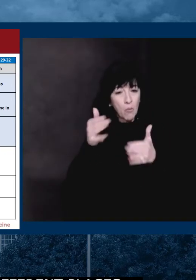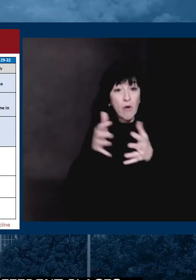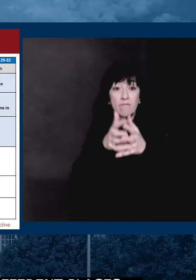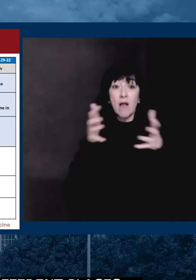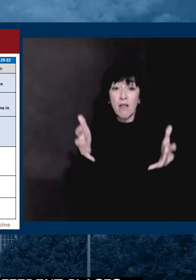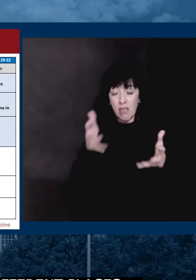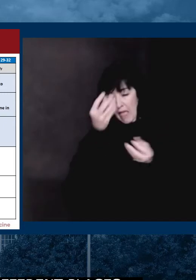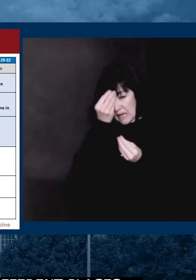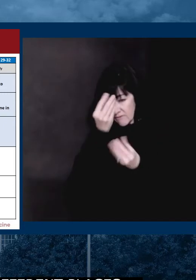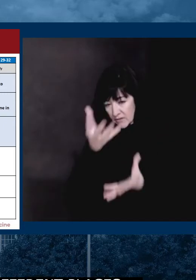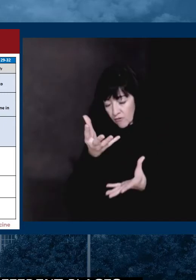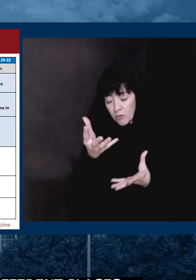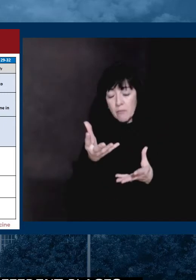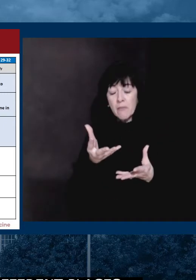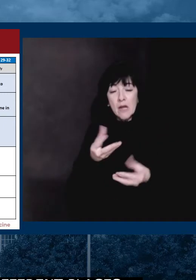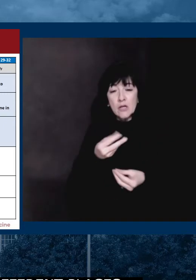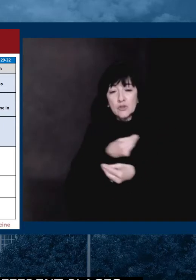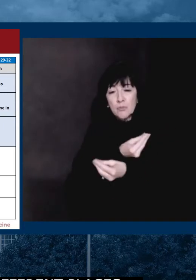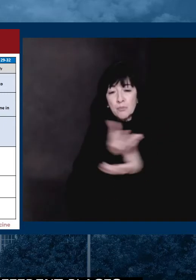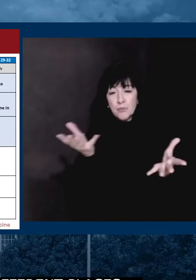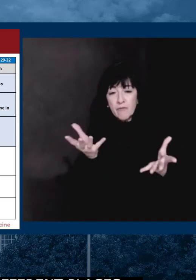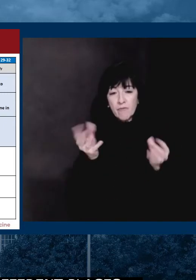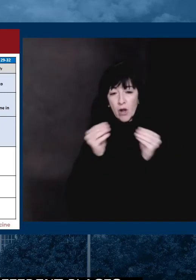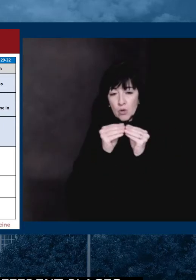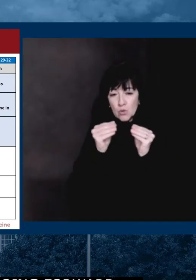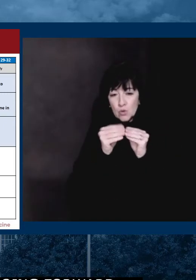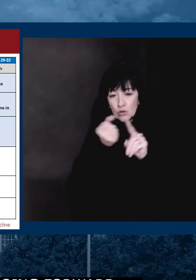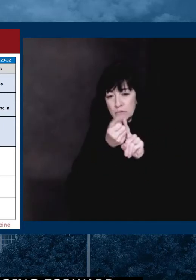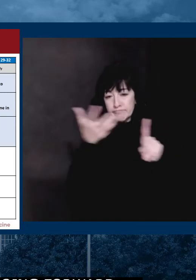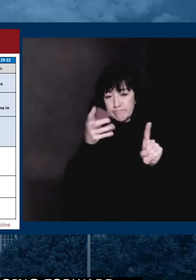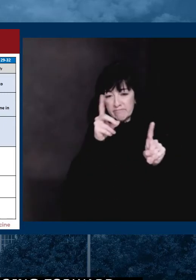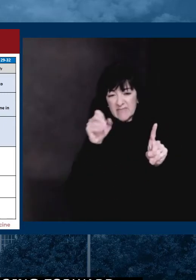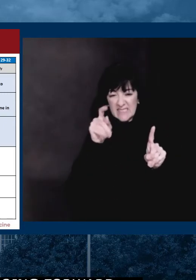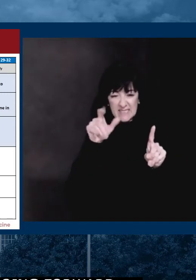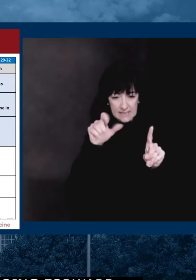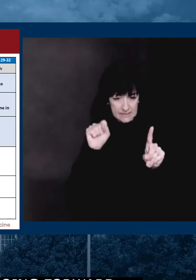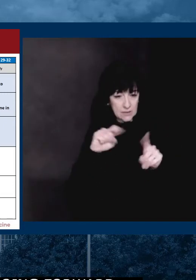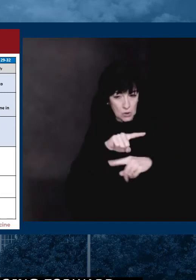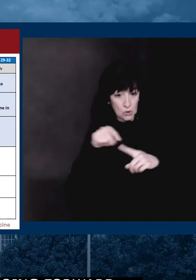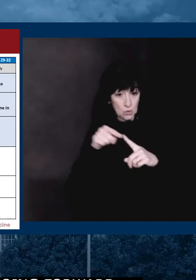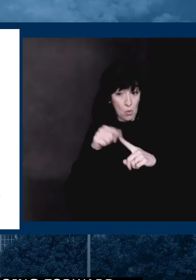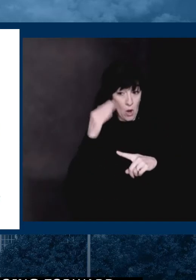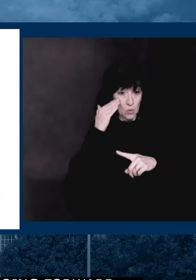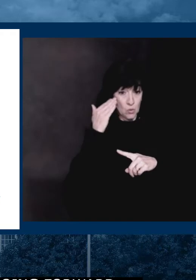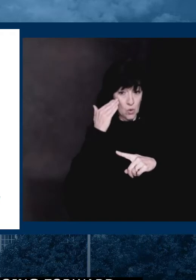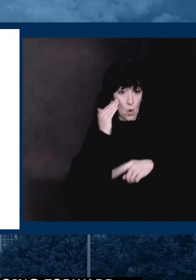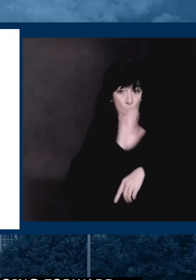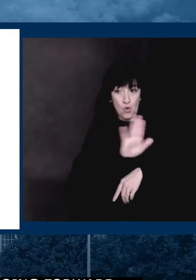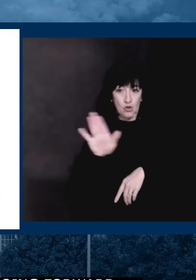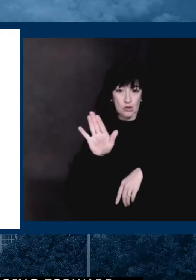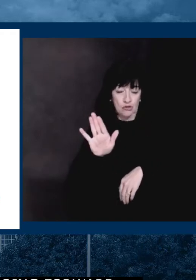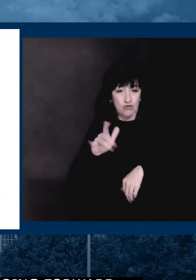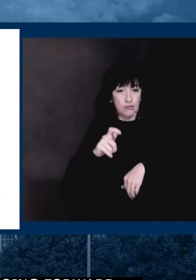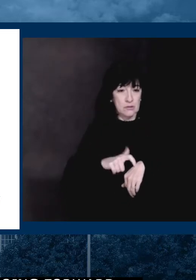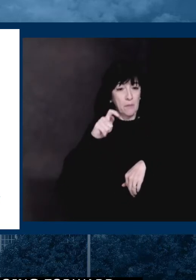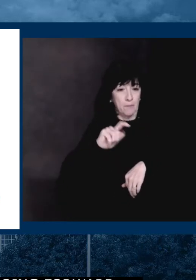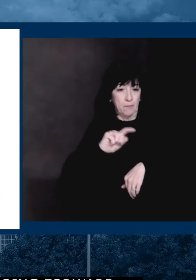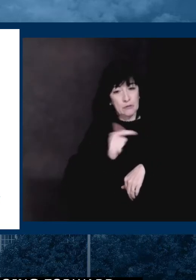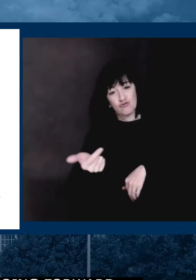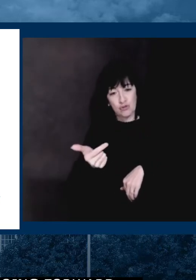more detail as all of this becomes more clear. So on the next slide, I really just want to